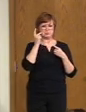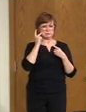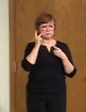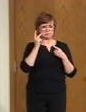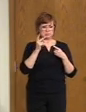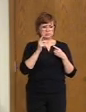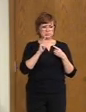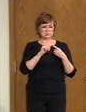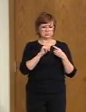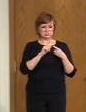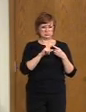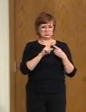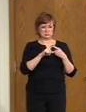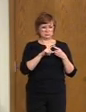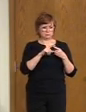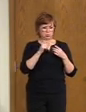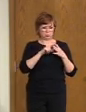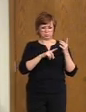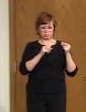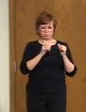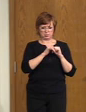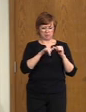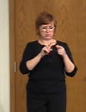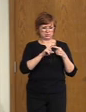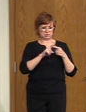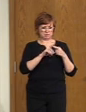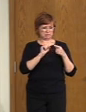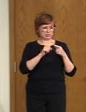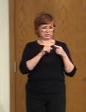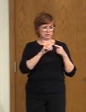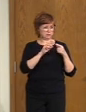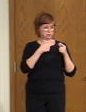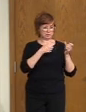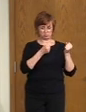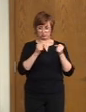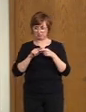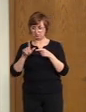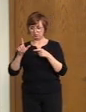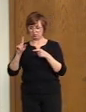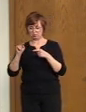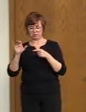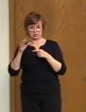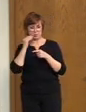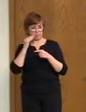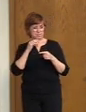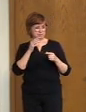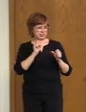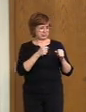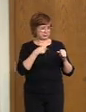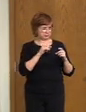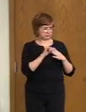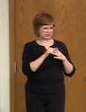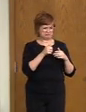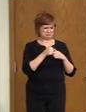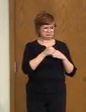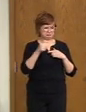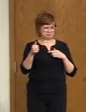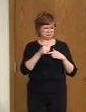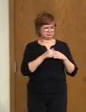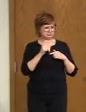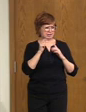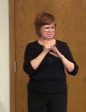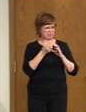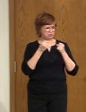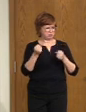the 20 sites where Pfizer is coming, can we actually give it to long-term care facilities? Some of those details will have to be worked out over the next 2 to